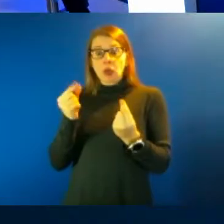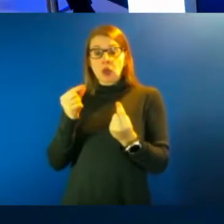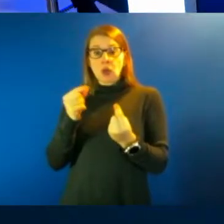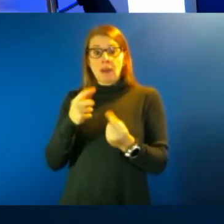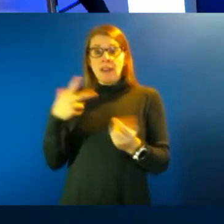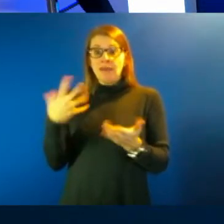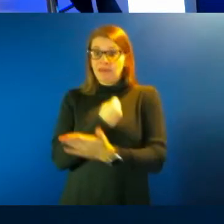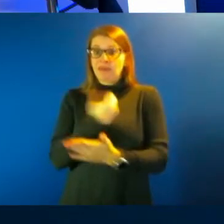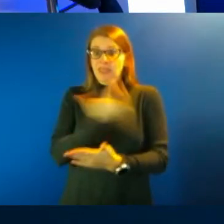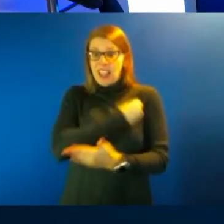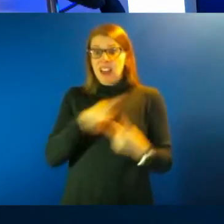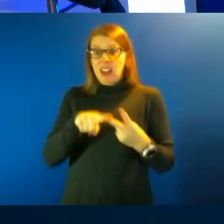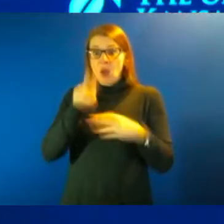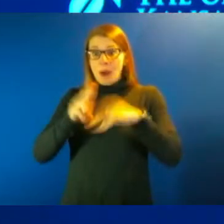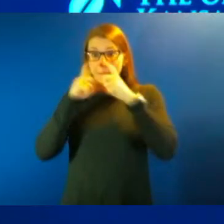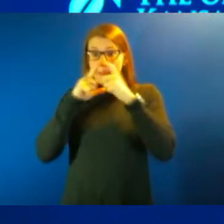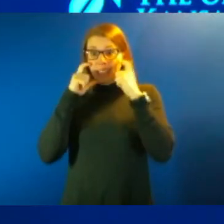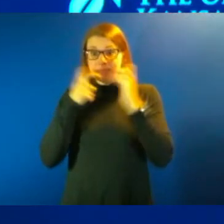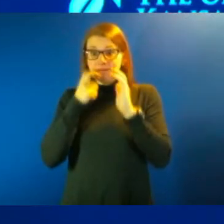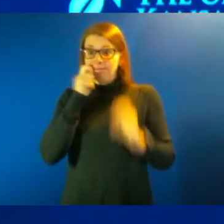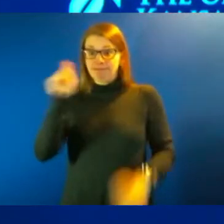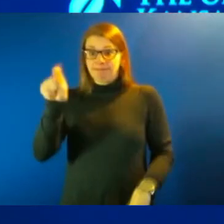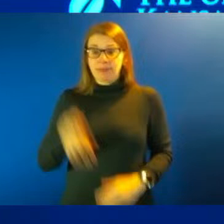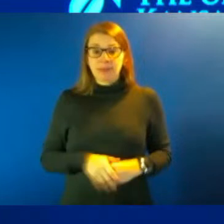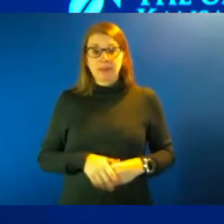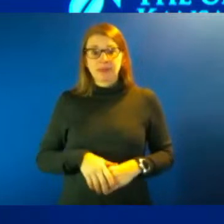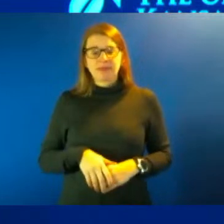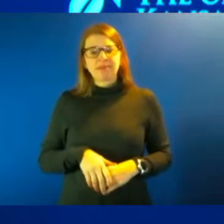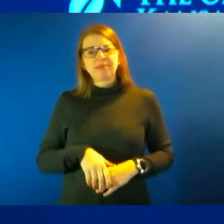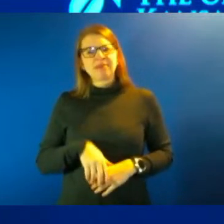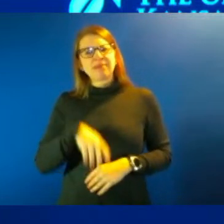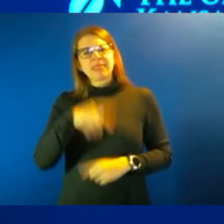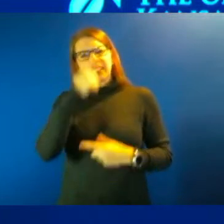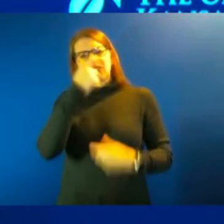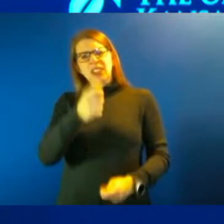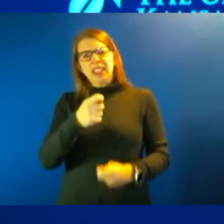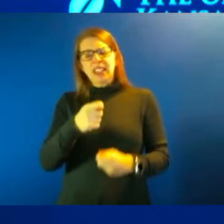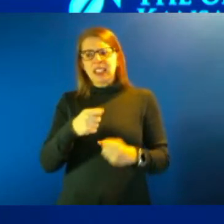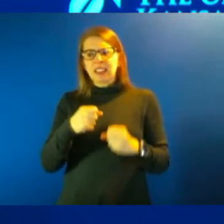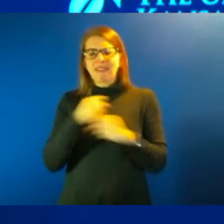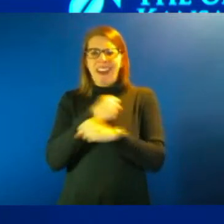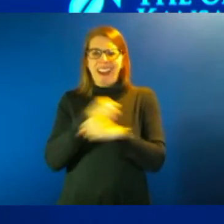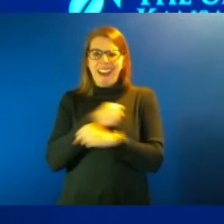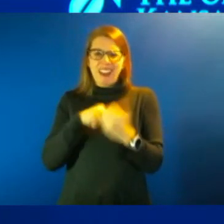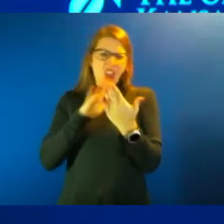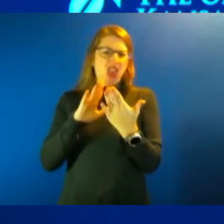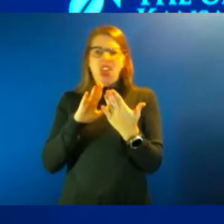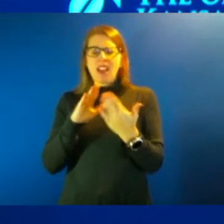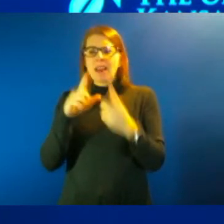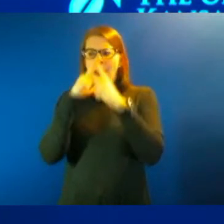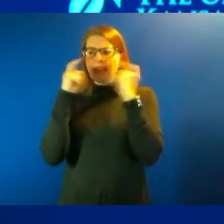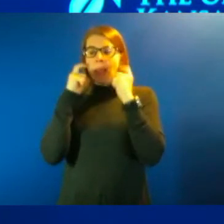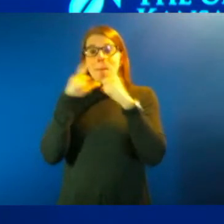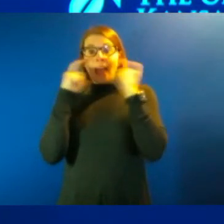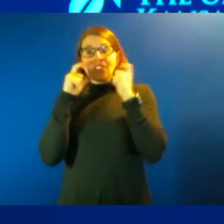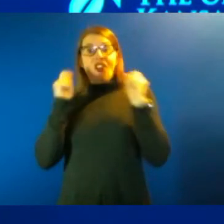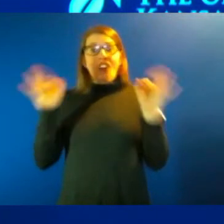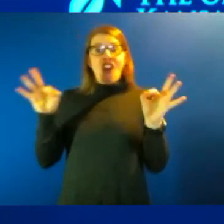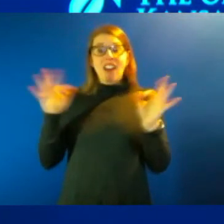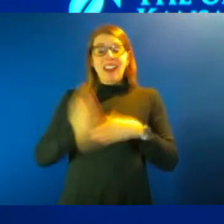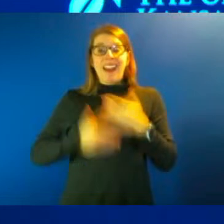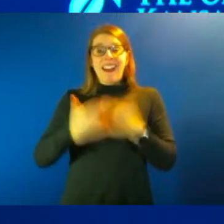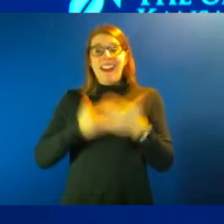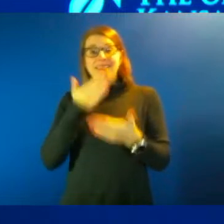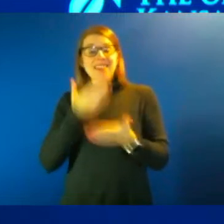And it's funny how much we fight masking, because every time we take the masks off, things are great for a while because it's time to party, and